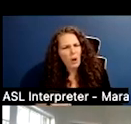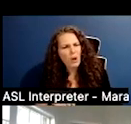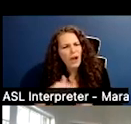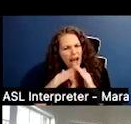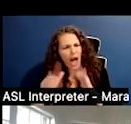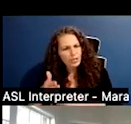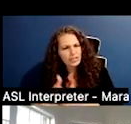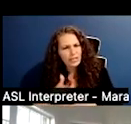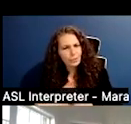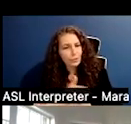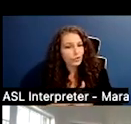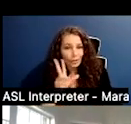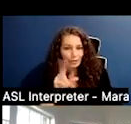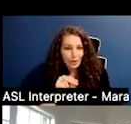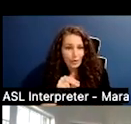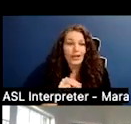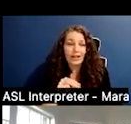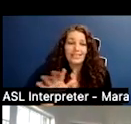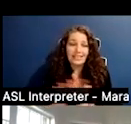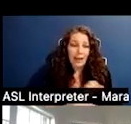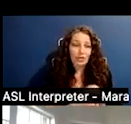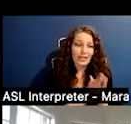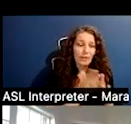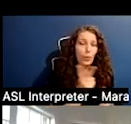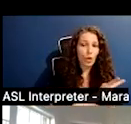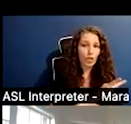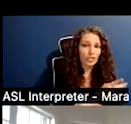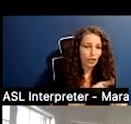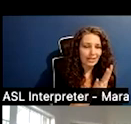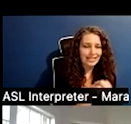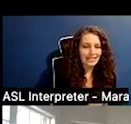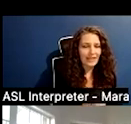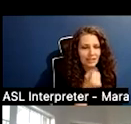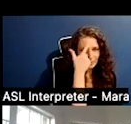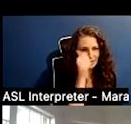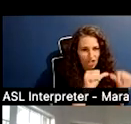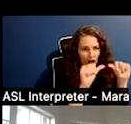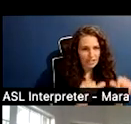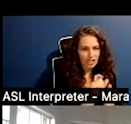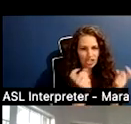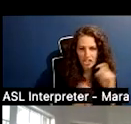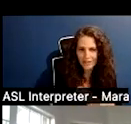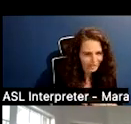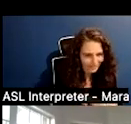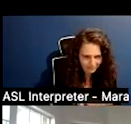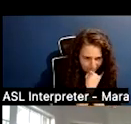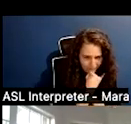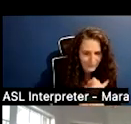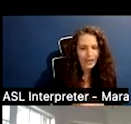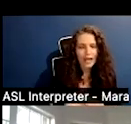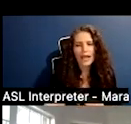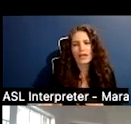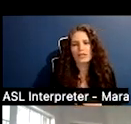better, but we actually saw damage get worse in the 70s because of these architectural changes, as well as there were a lot of changes